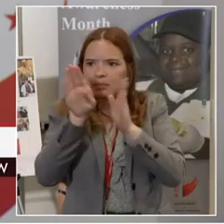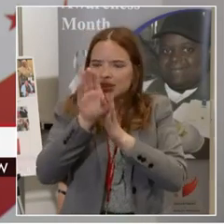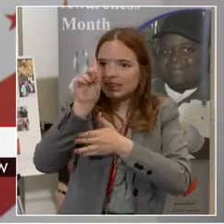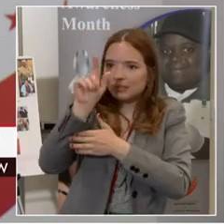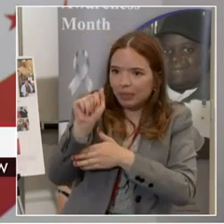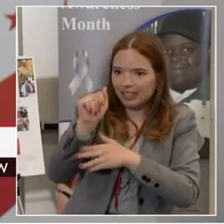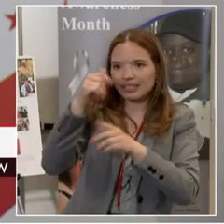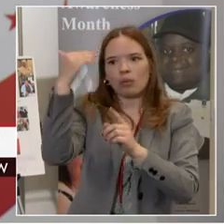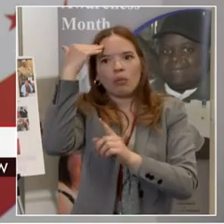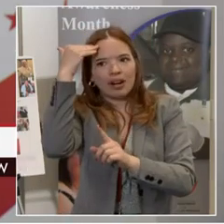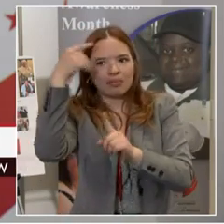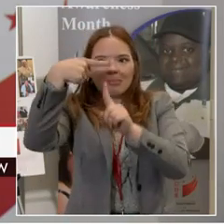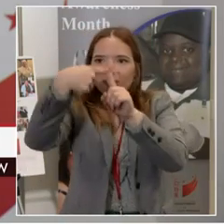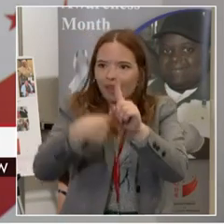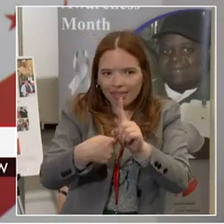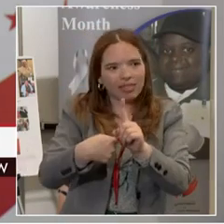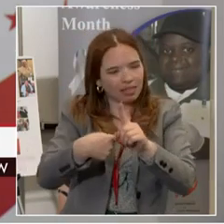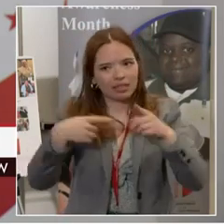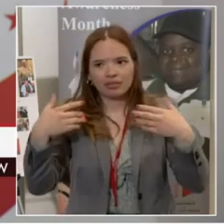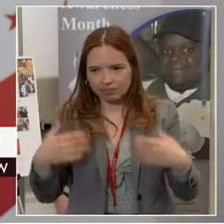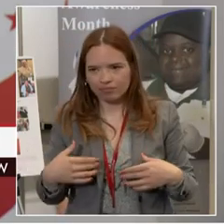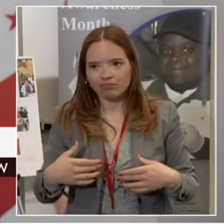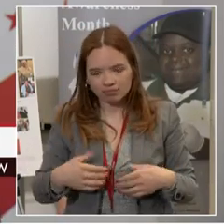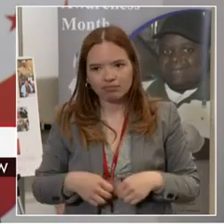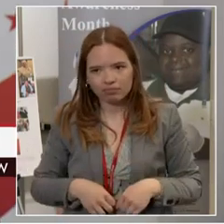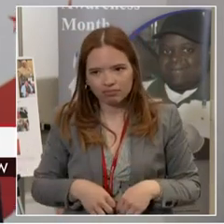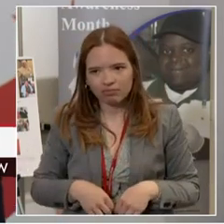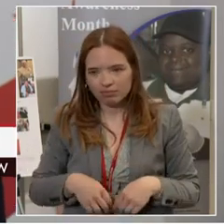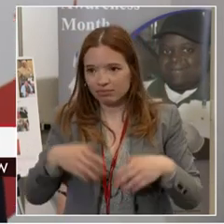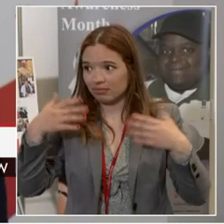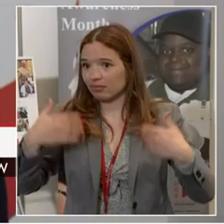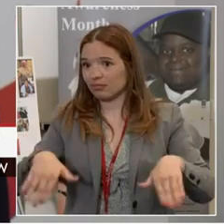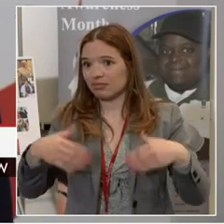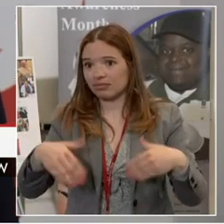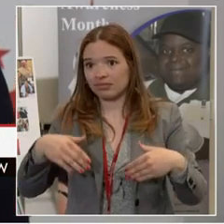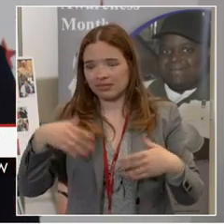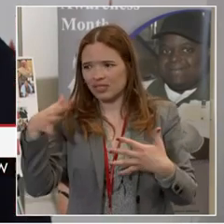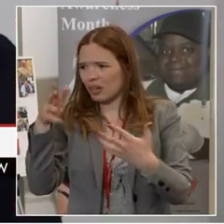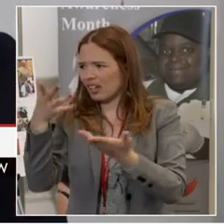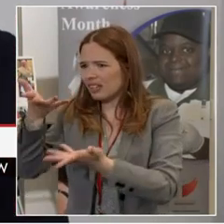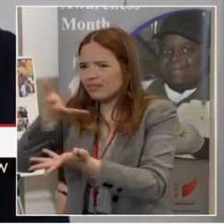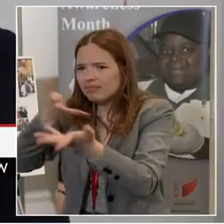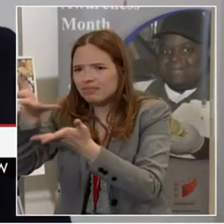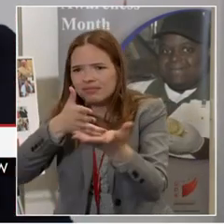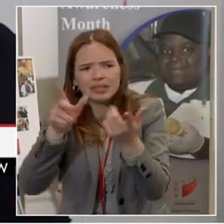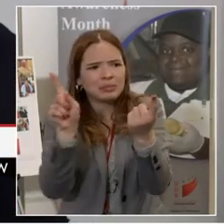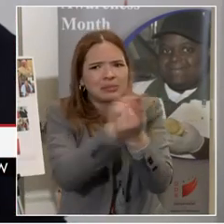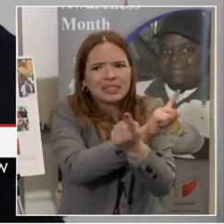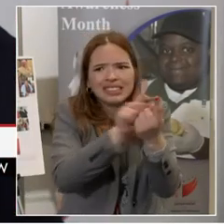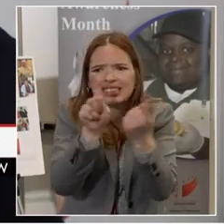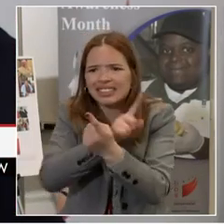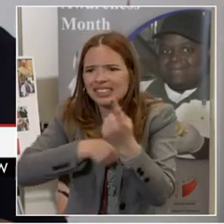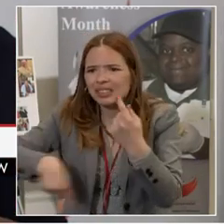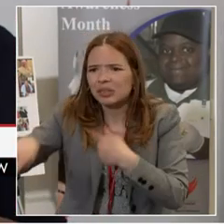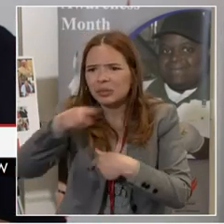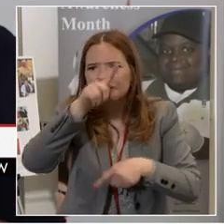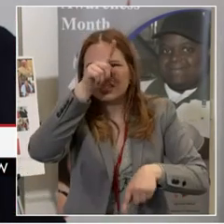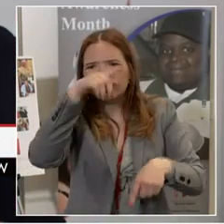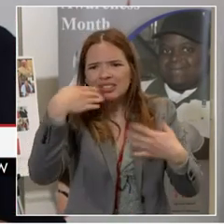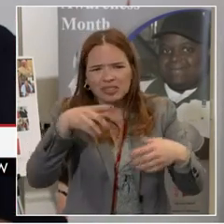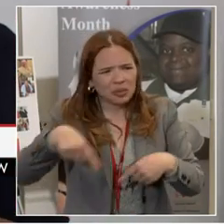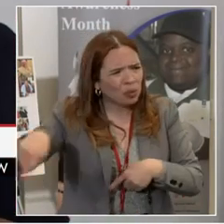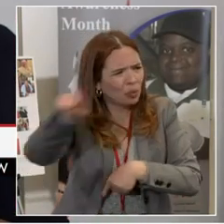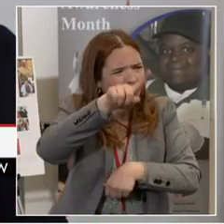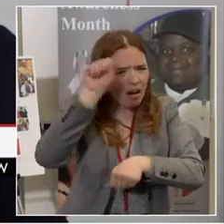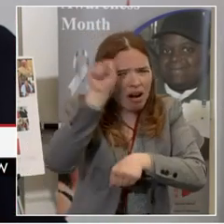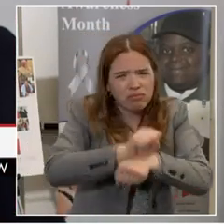Month. And to be among so many passionate people who work every single day to make DC more